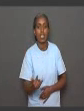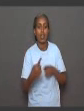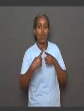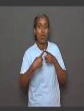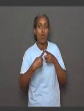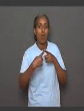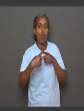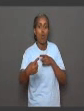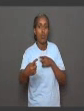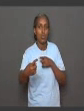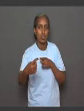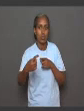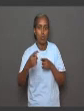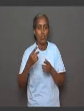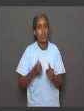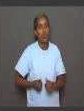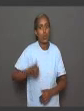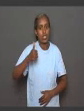opposite of the original.